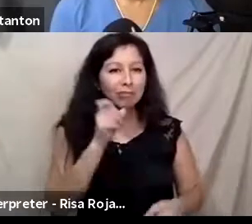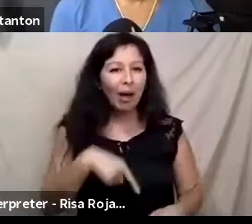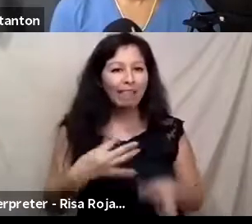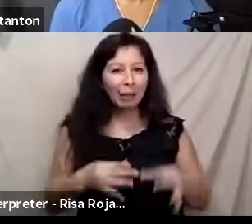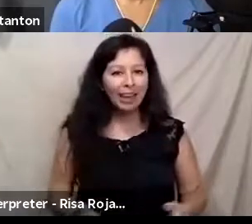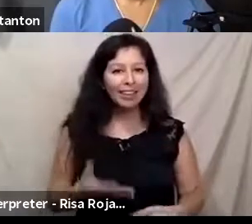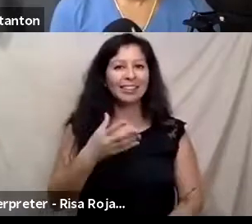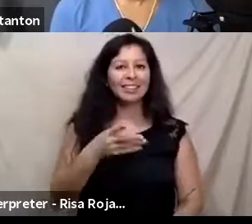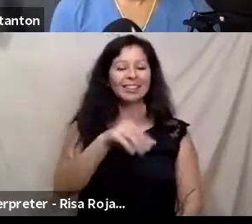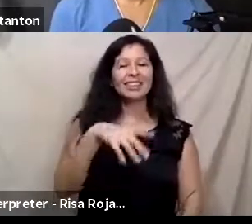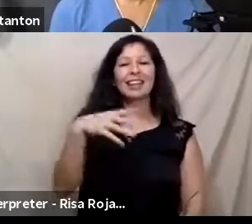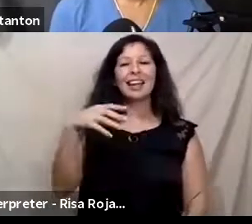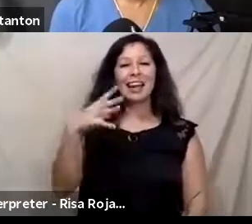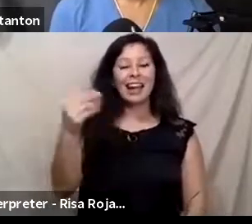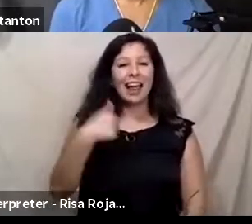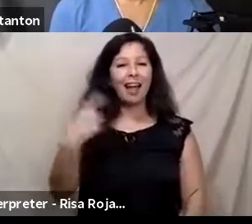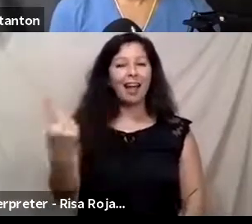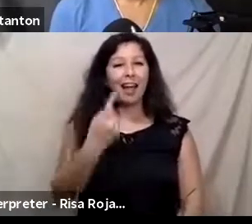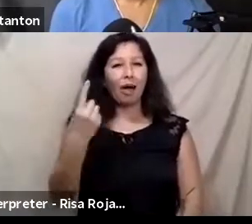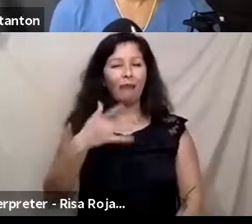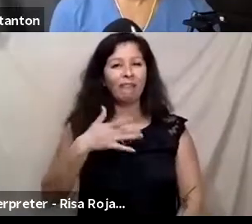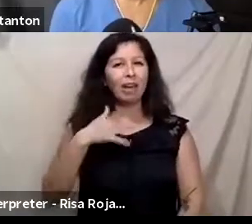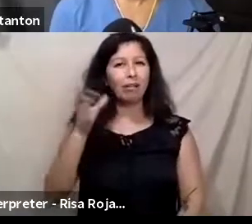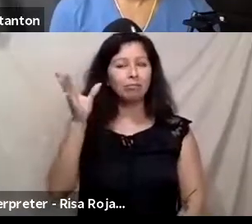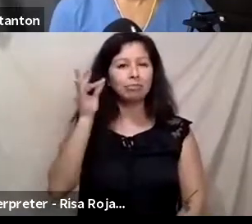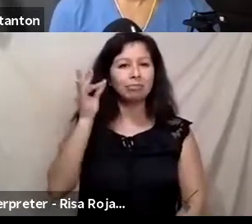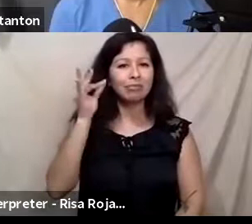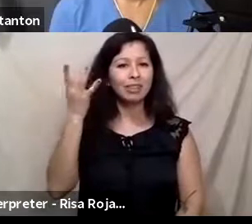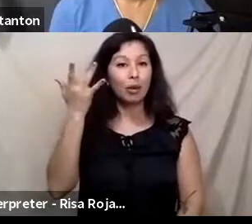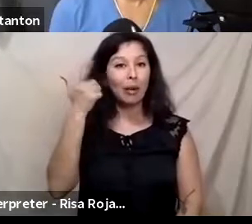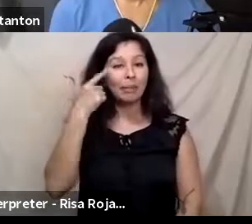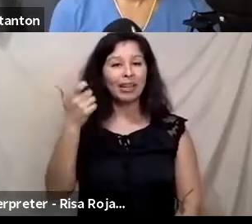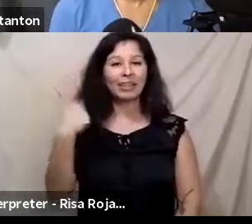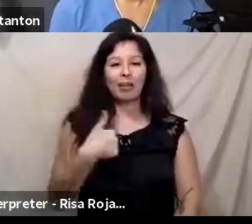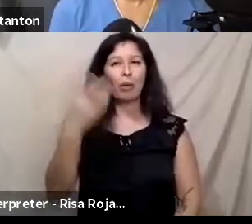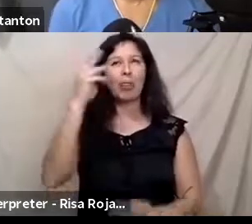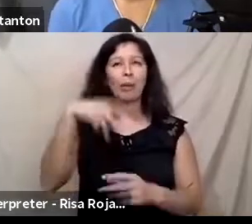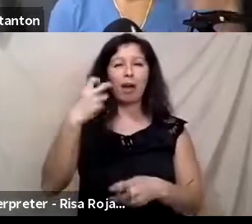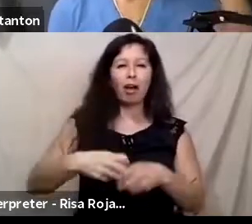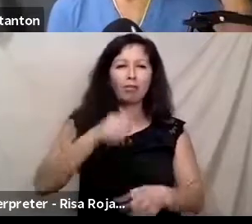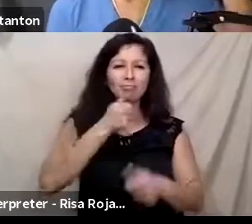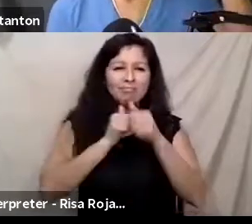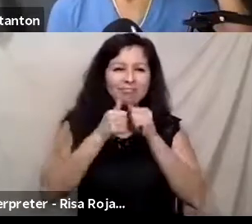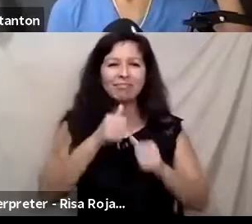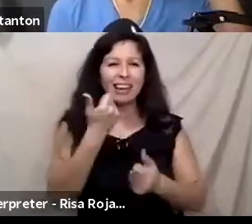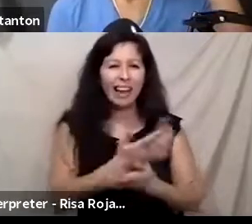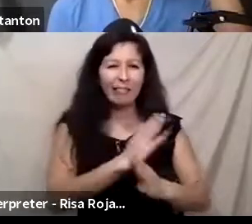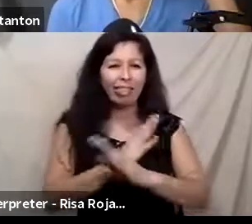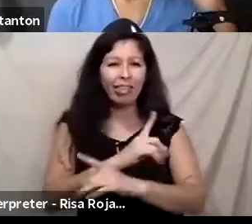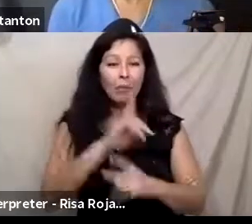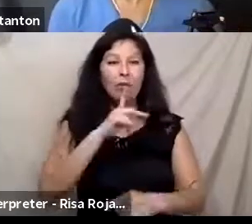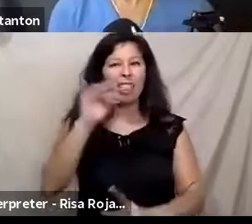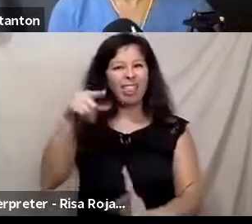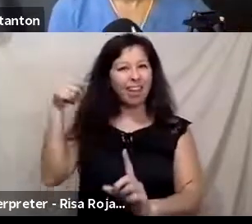And so I always have carried that with me, you know, because, you know, we think about the hardships and everything, but really that's what